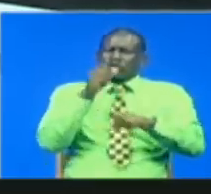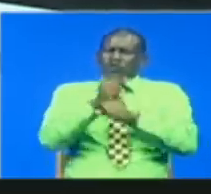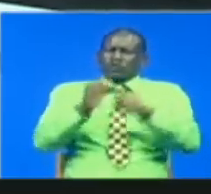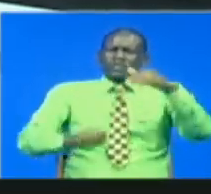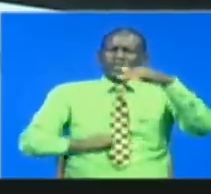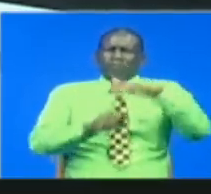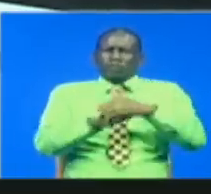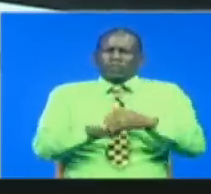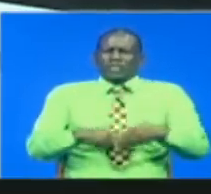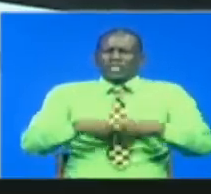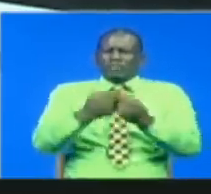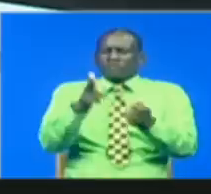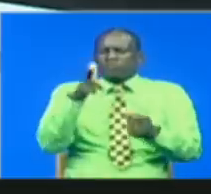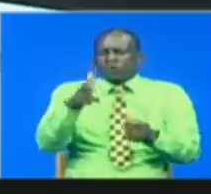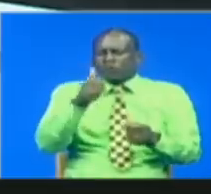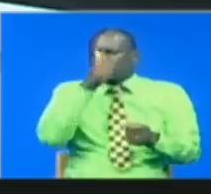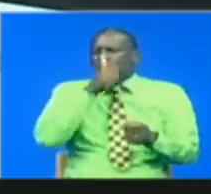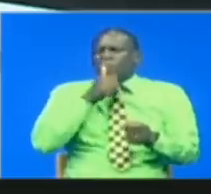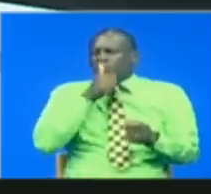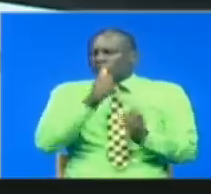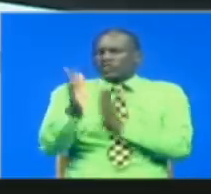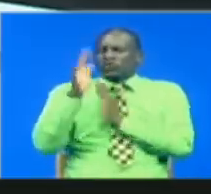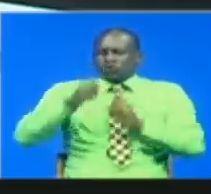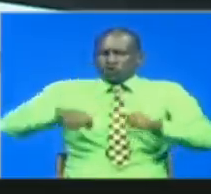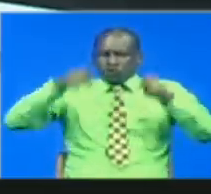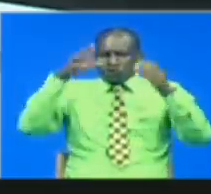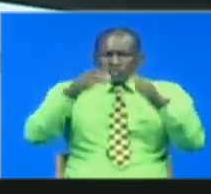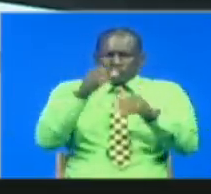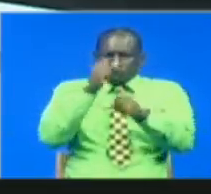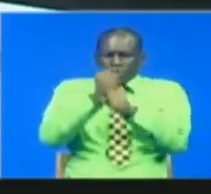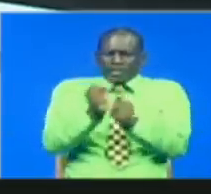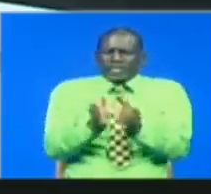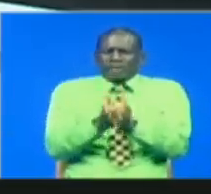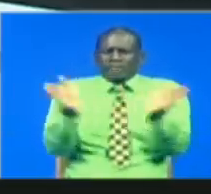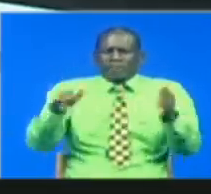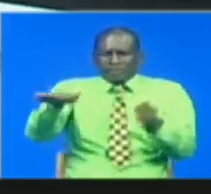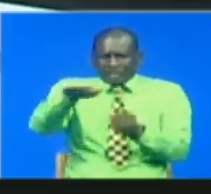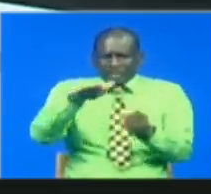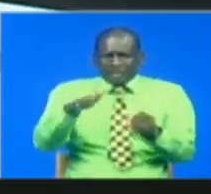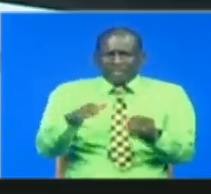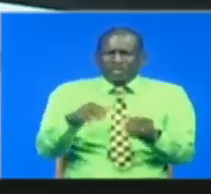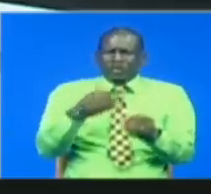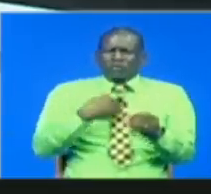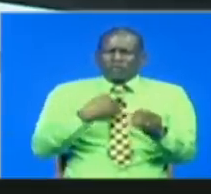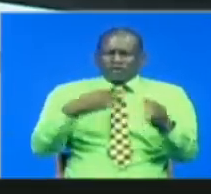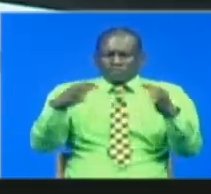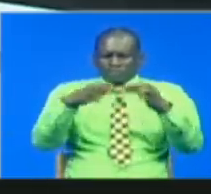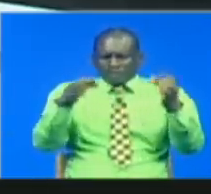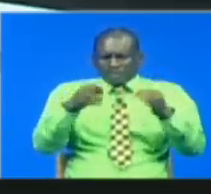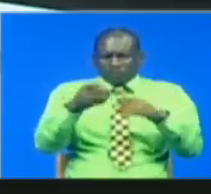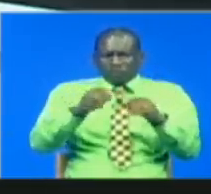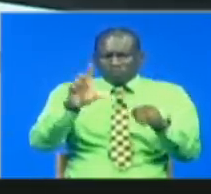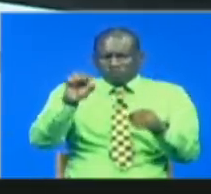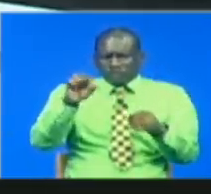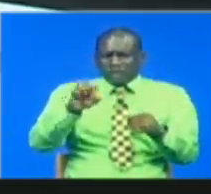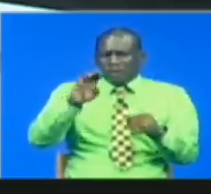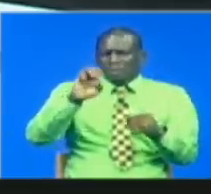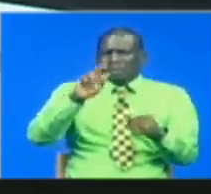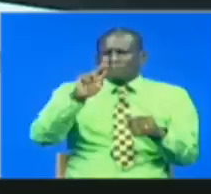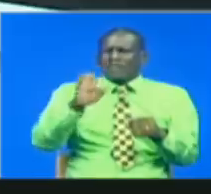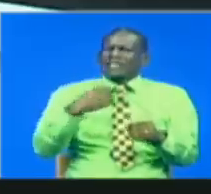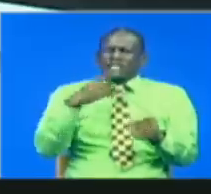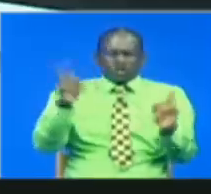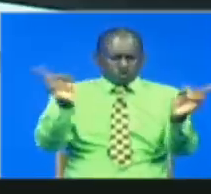of private security guards manning public places? We have some good answers coming in. We certainly do. Some responses on Twitter. Michael Maganga, you say no. Let's